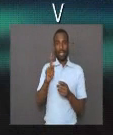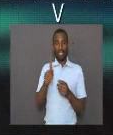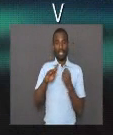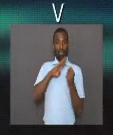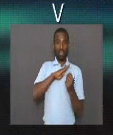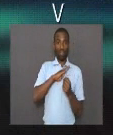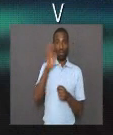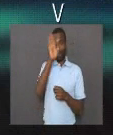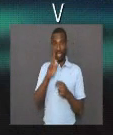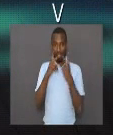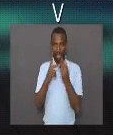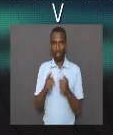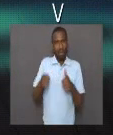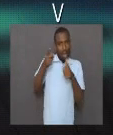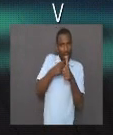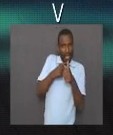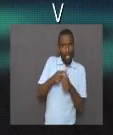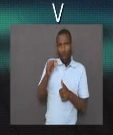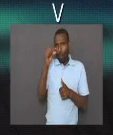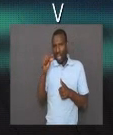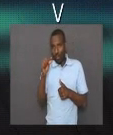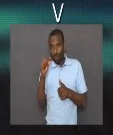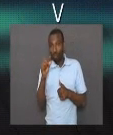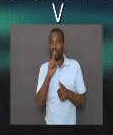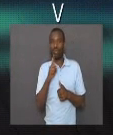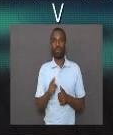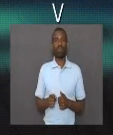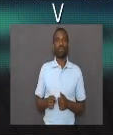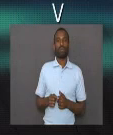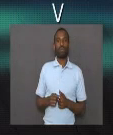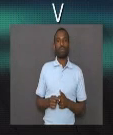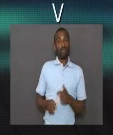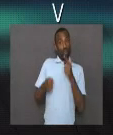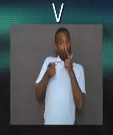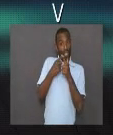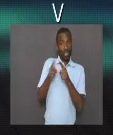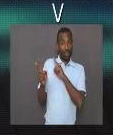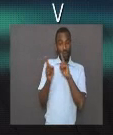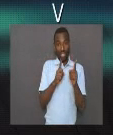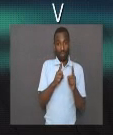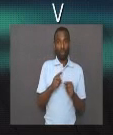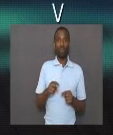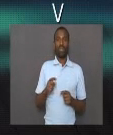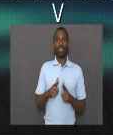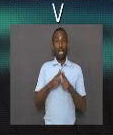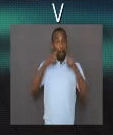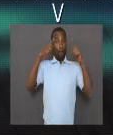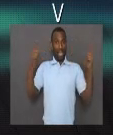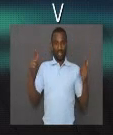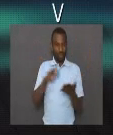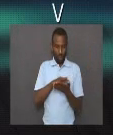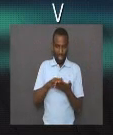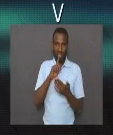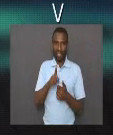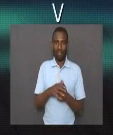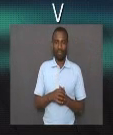for macroscopic study and one for microscopic study, based on the